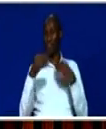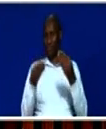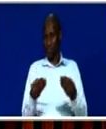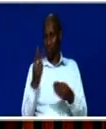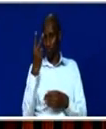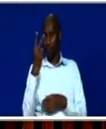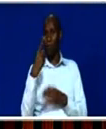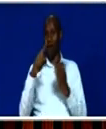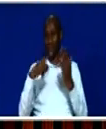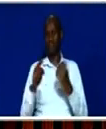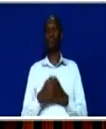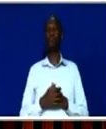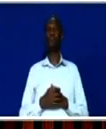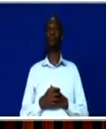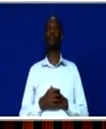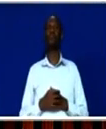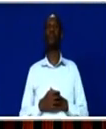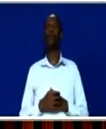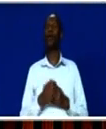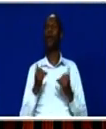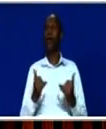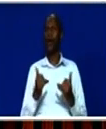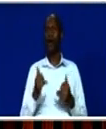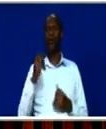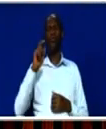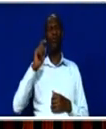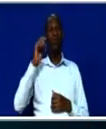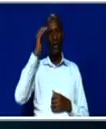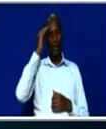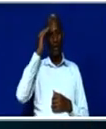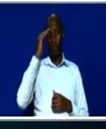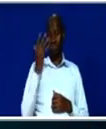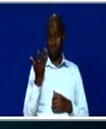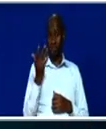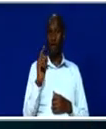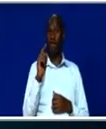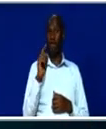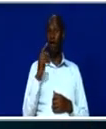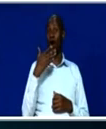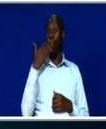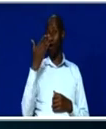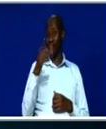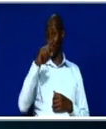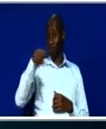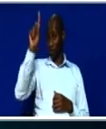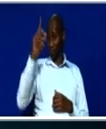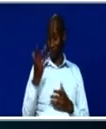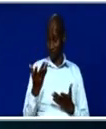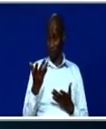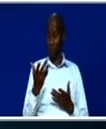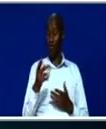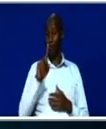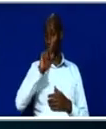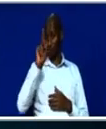2 marks as well. Let us note that the following is the correct response to the question we